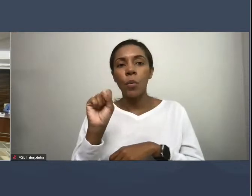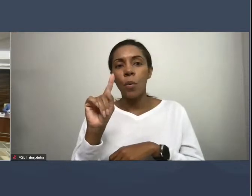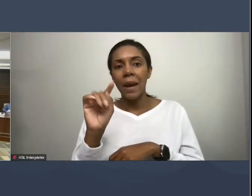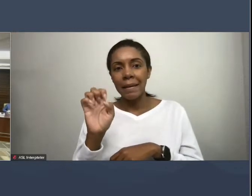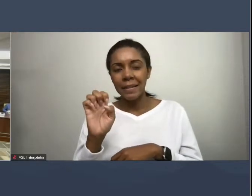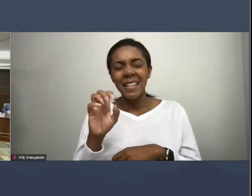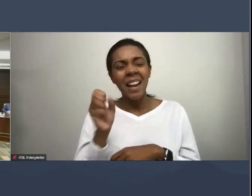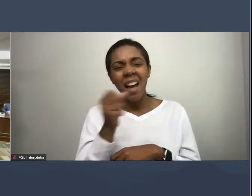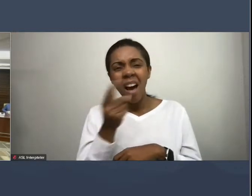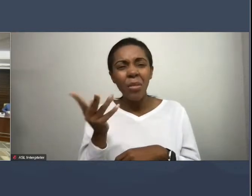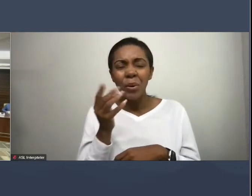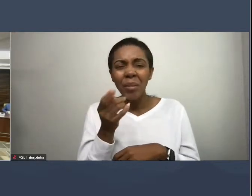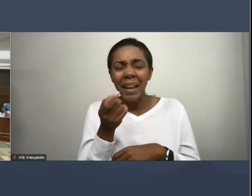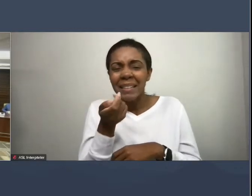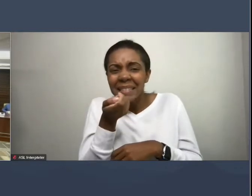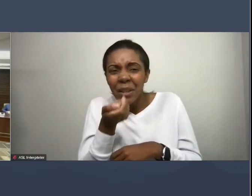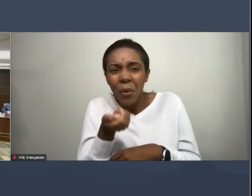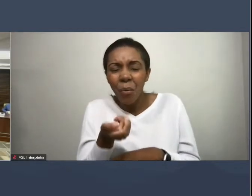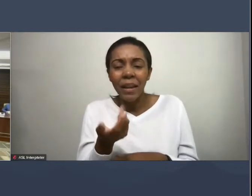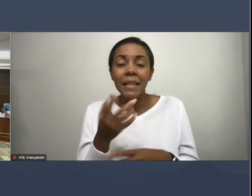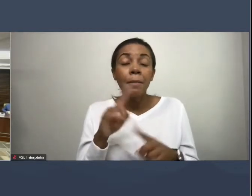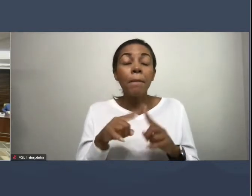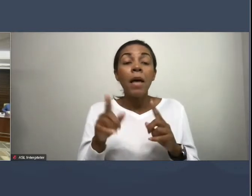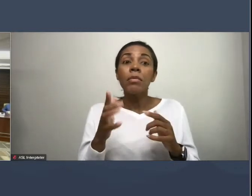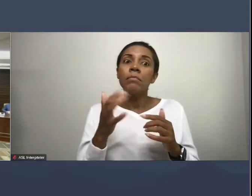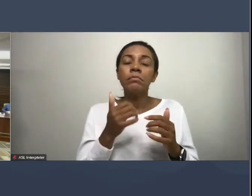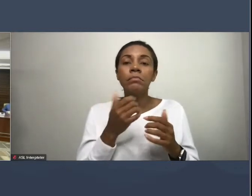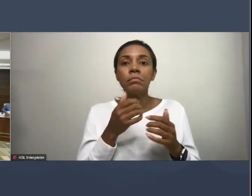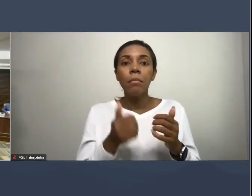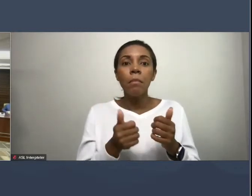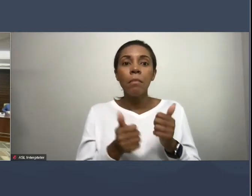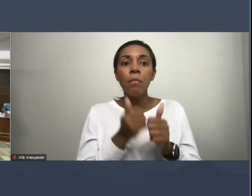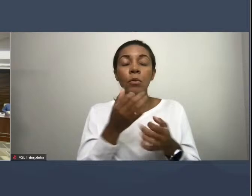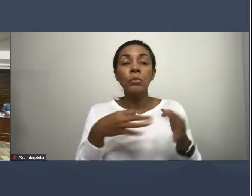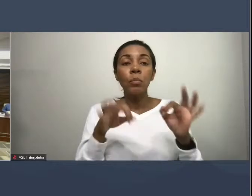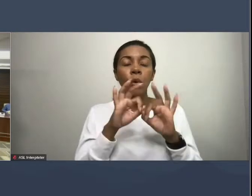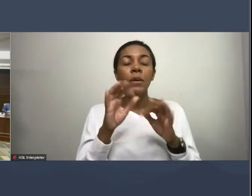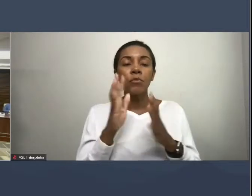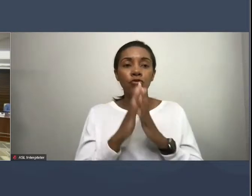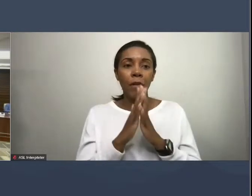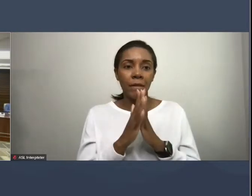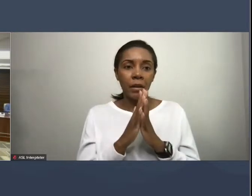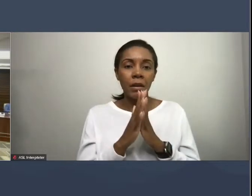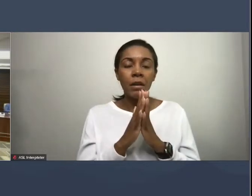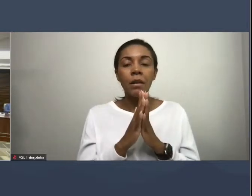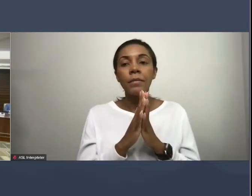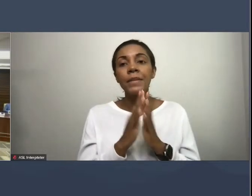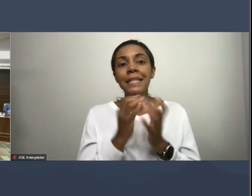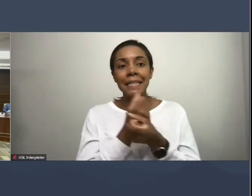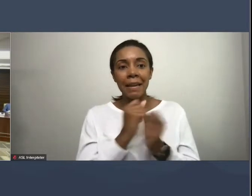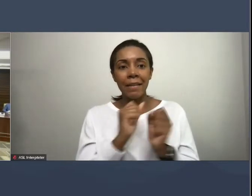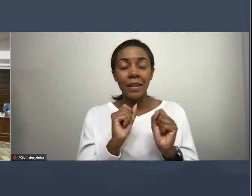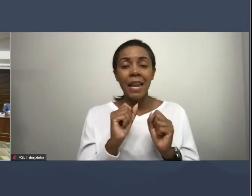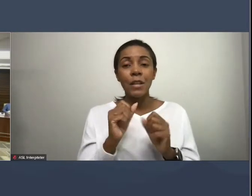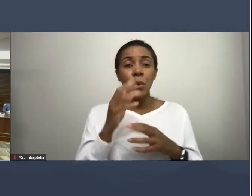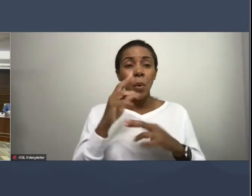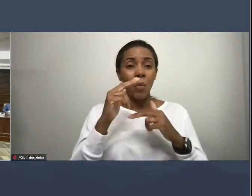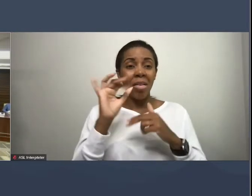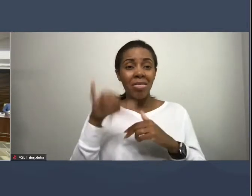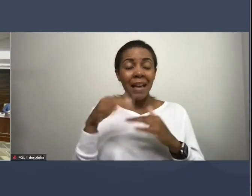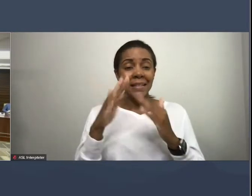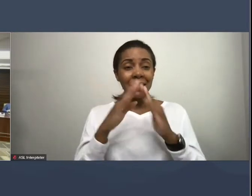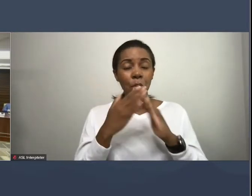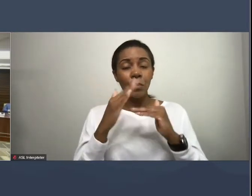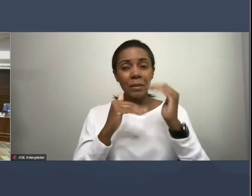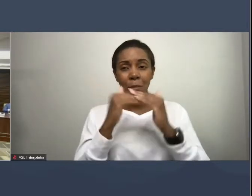small things, but ultimately traffic safety. Cordova was built through the 60s, 70s, and 80s through large subdivisions in which a lot of those streets were developed